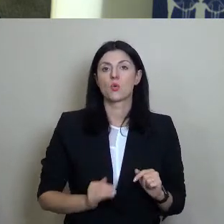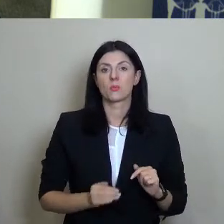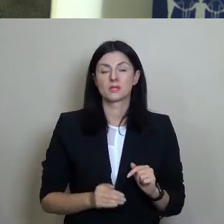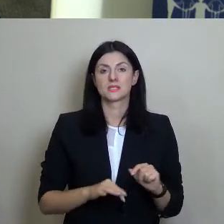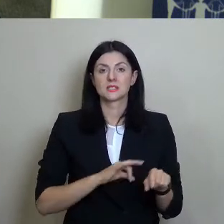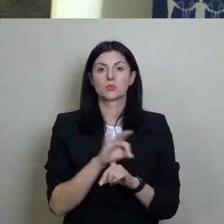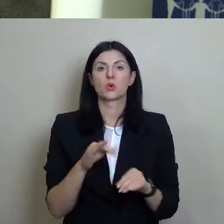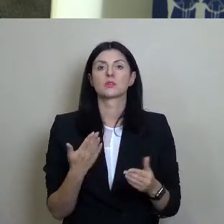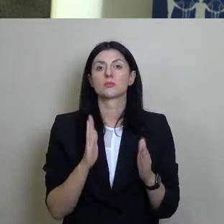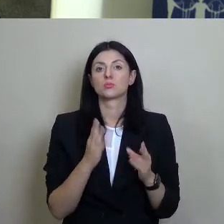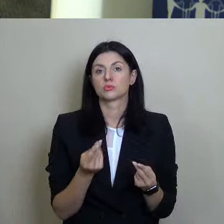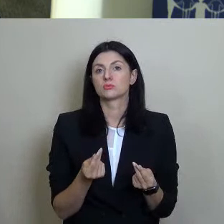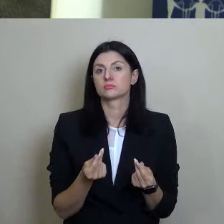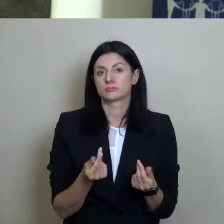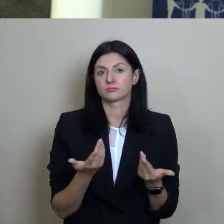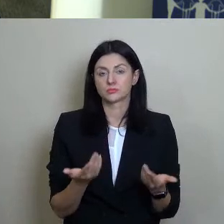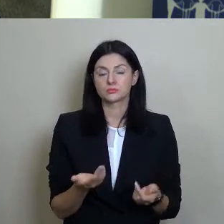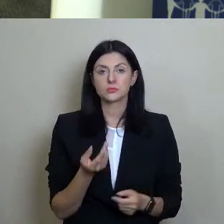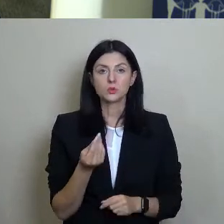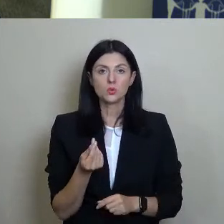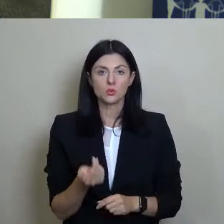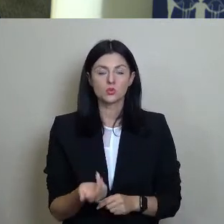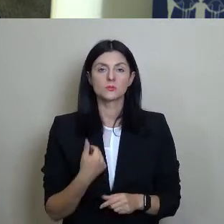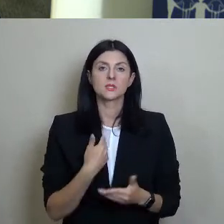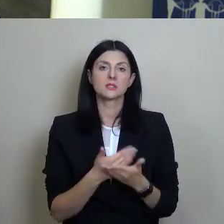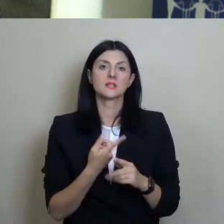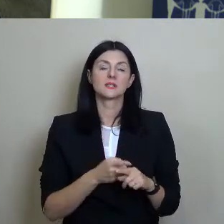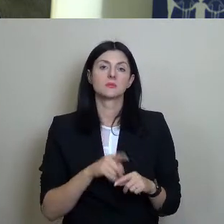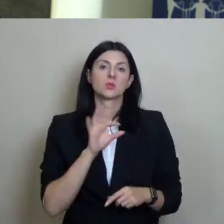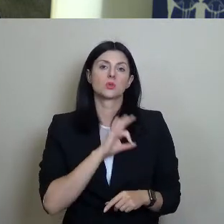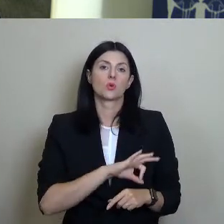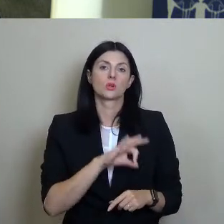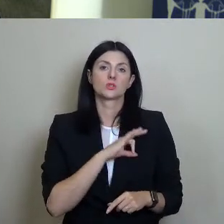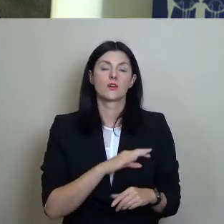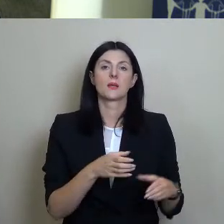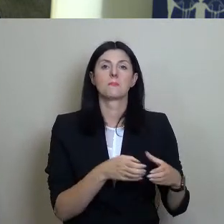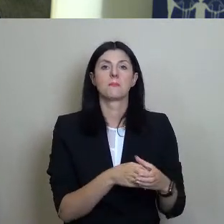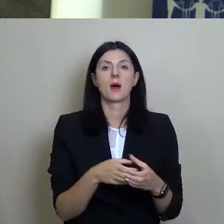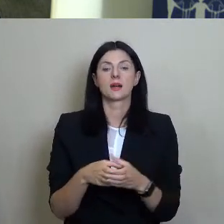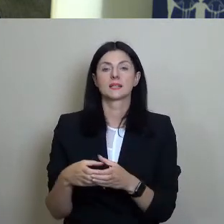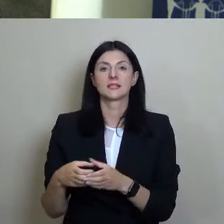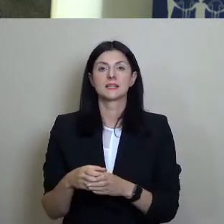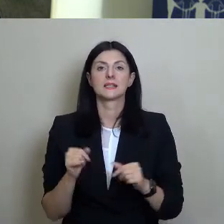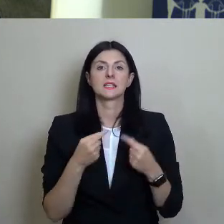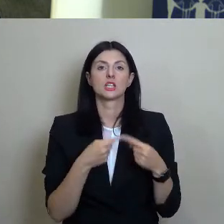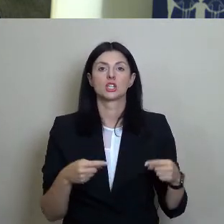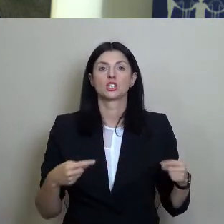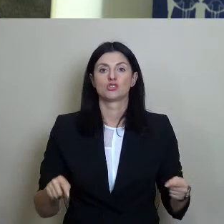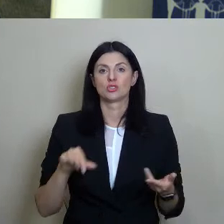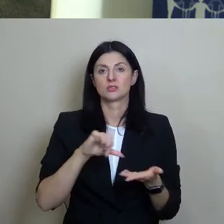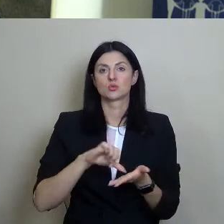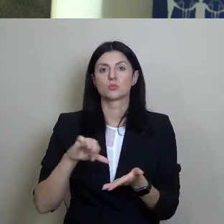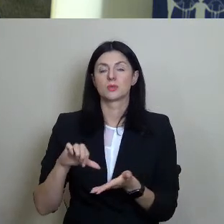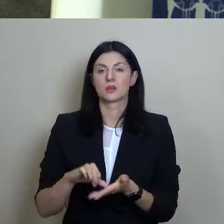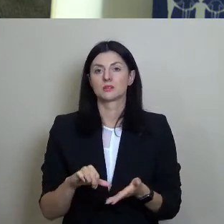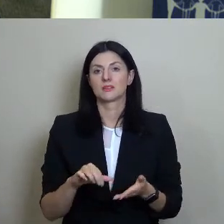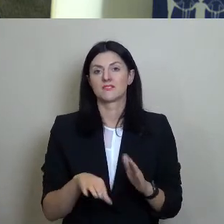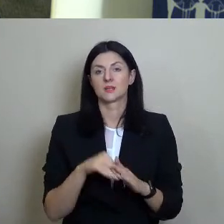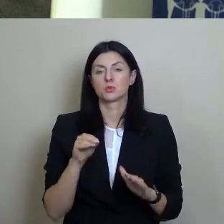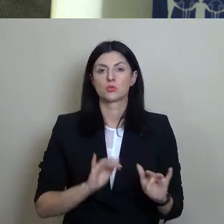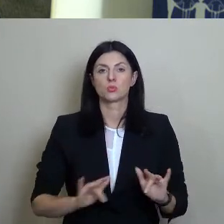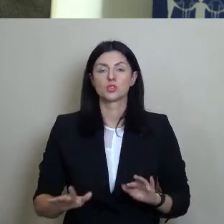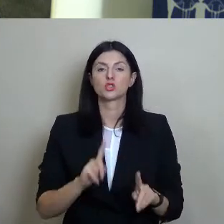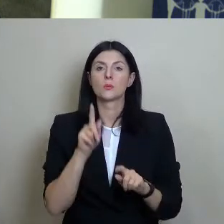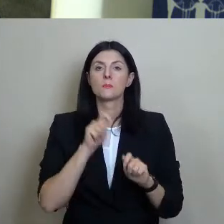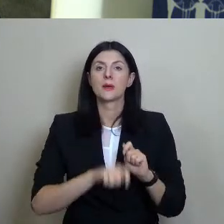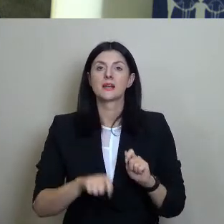a couple of weeks maybe. And these commercial projects and software are going to cost money, and the parties will